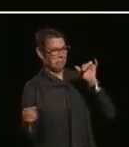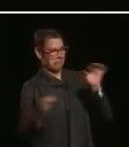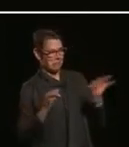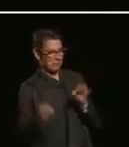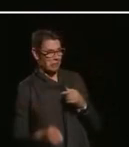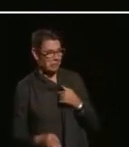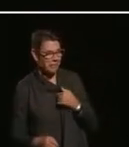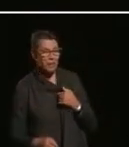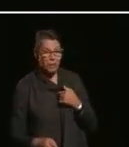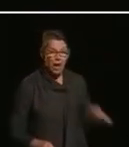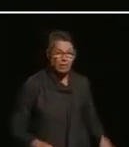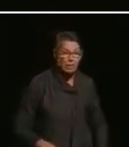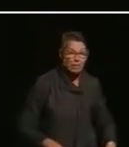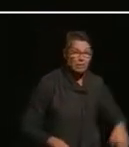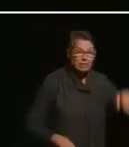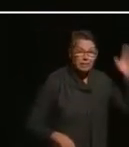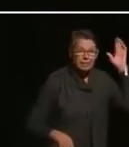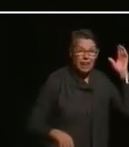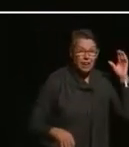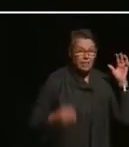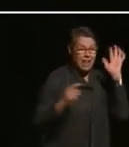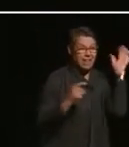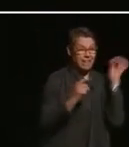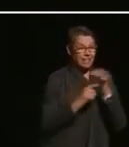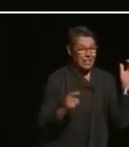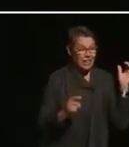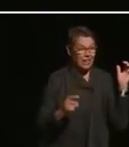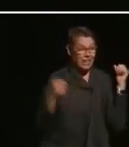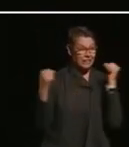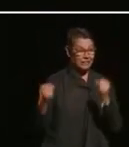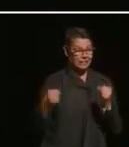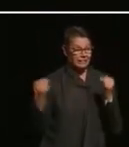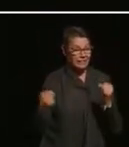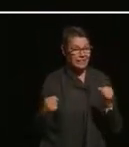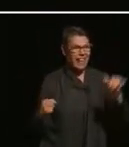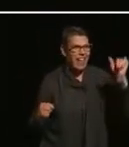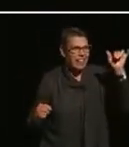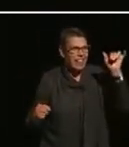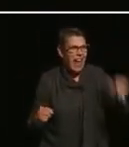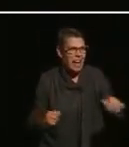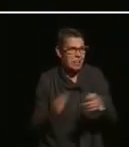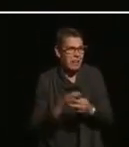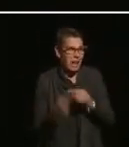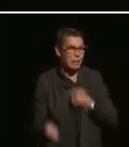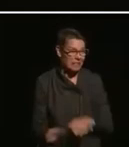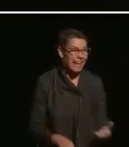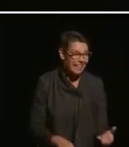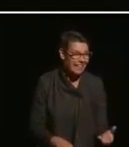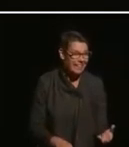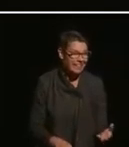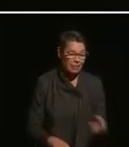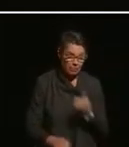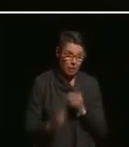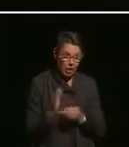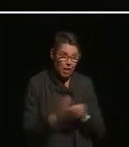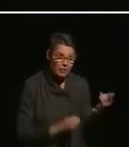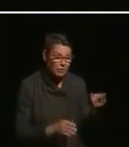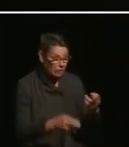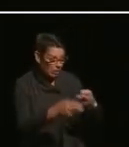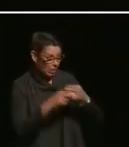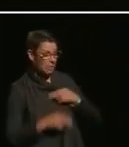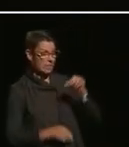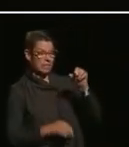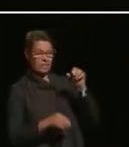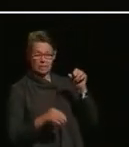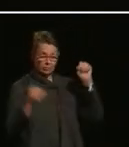And a hero was stunningly courageous. And to be truthful, in my life, when I have been courageous,